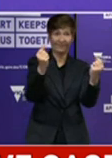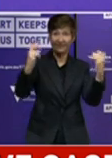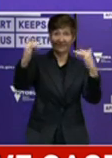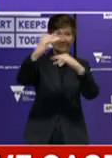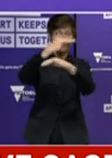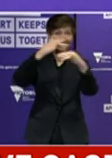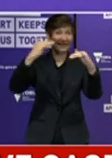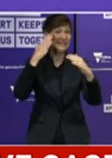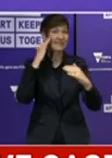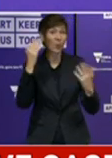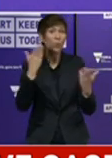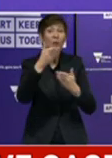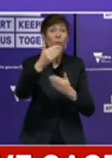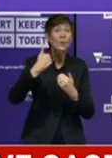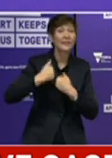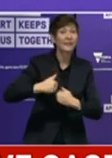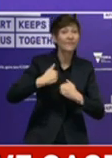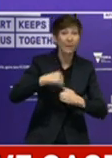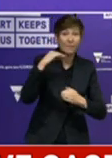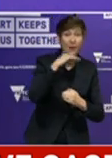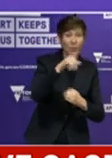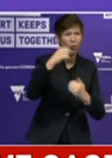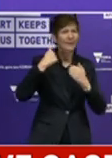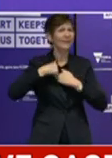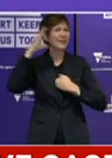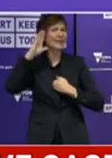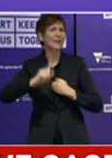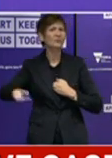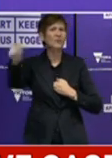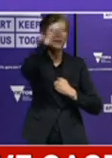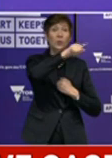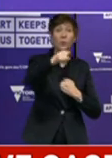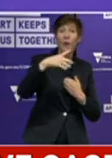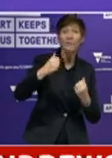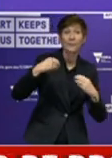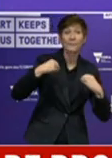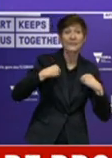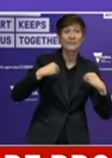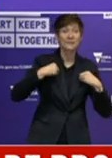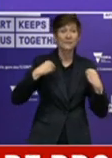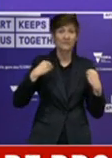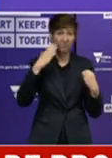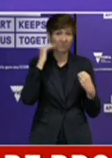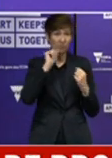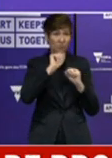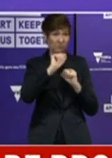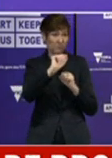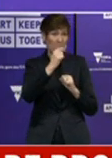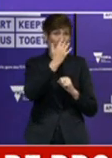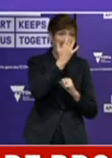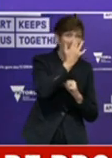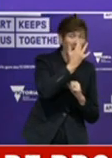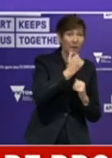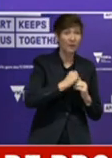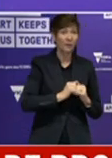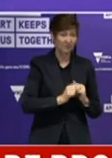live, regardless of the business we run, regardless of our circumstances, none of us can pretend that the